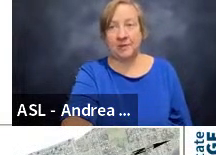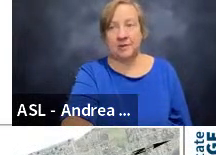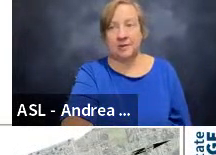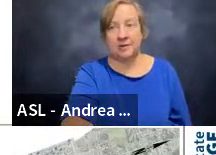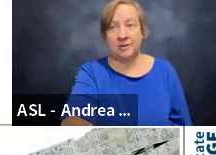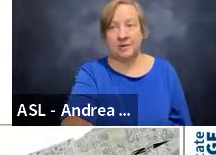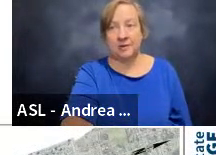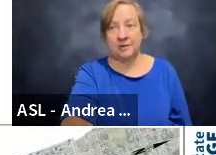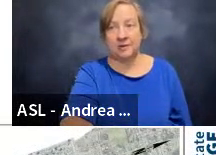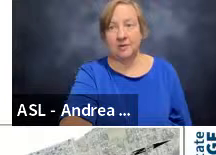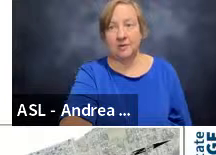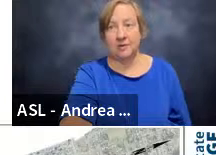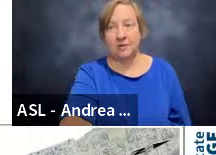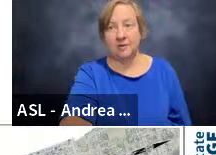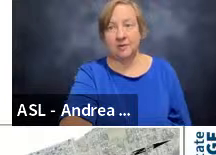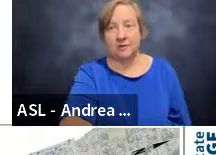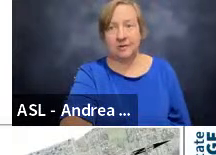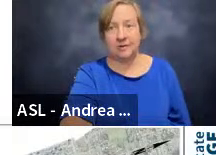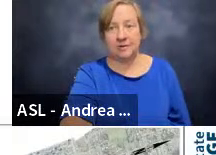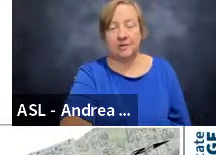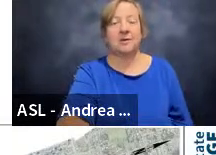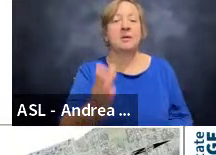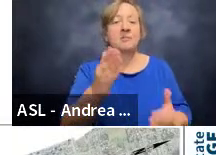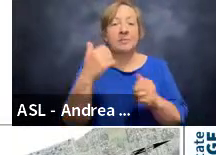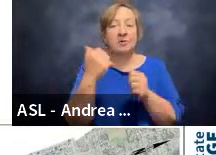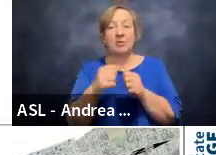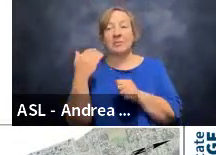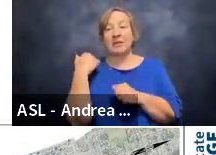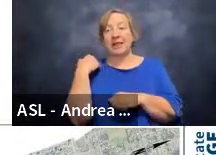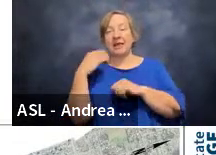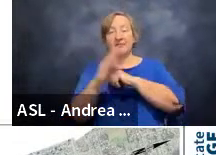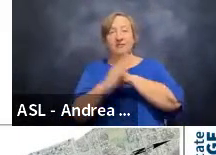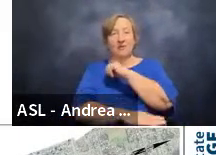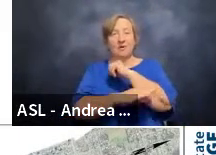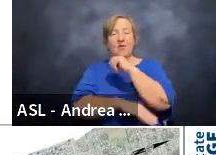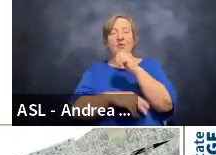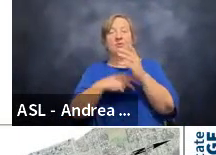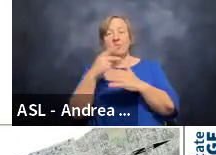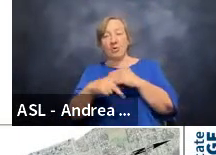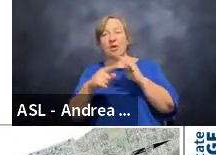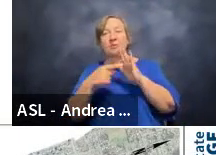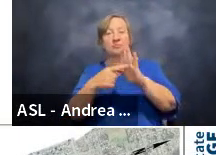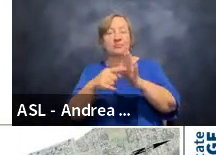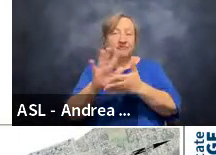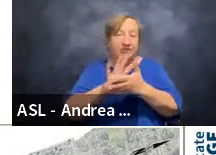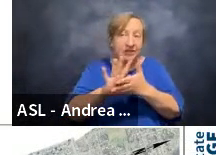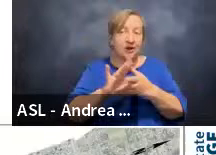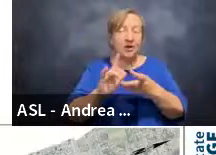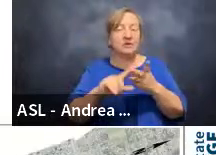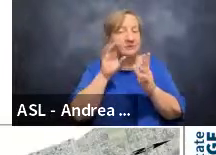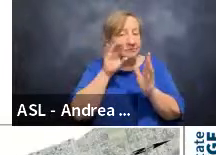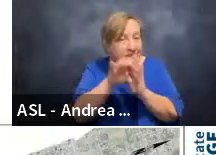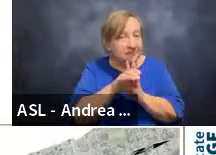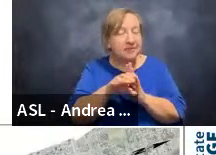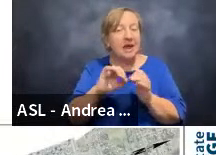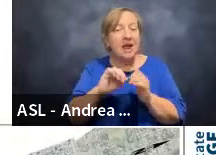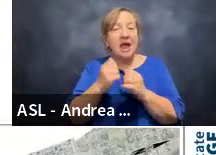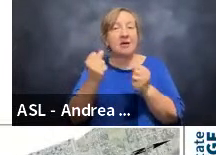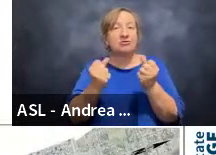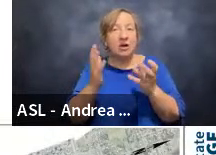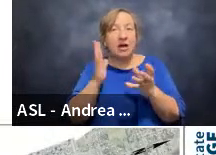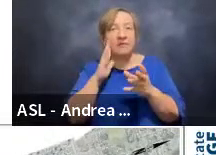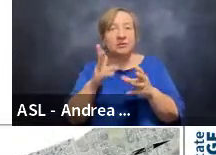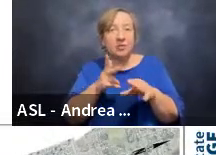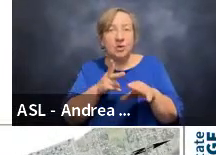last fall, the program released images and videos depicting how drivers would